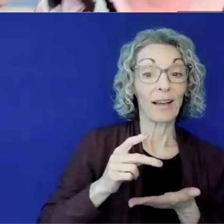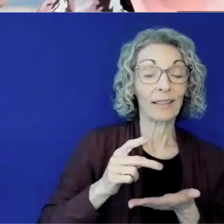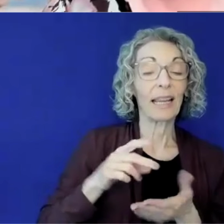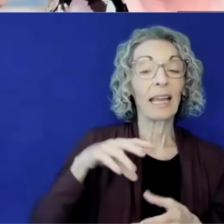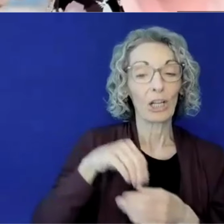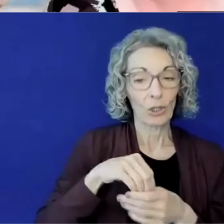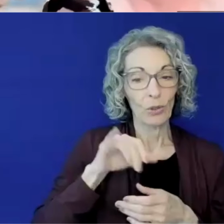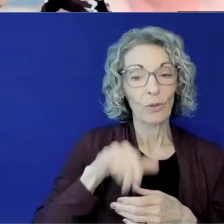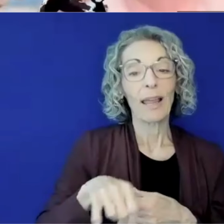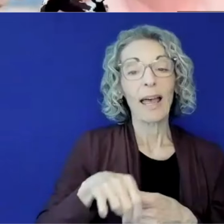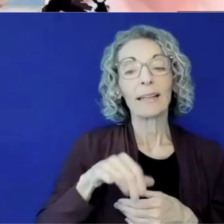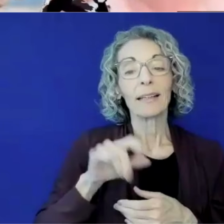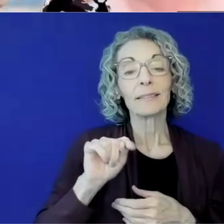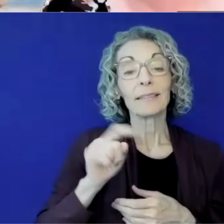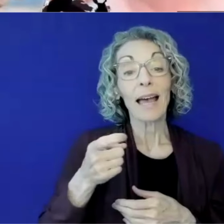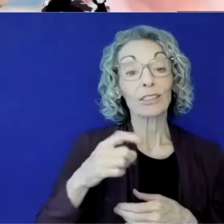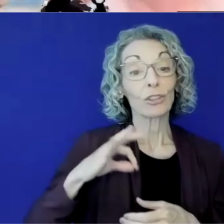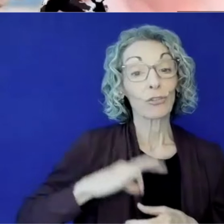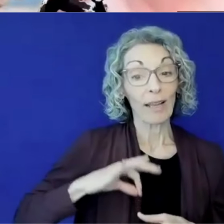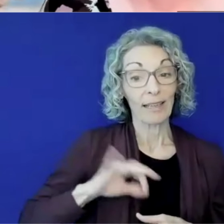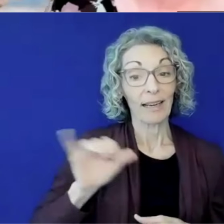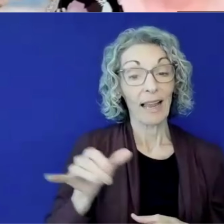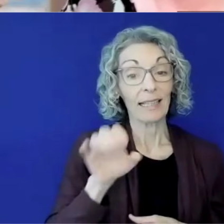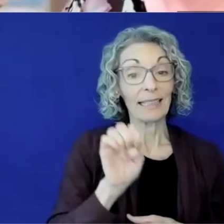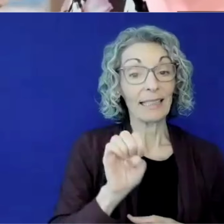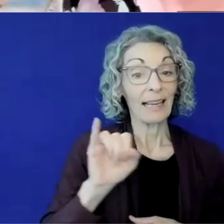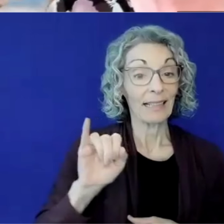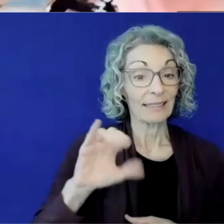Income Tax Credit.